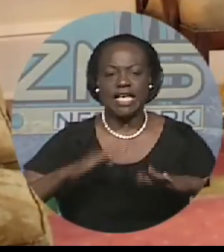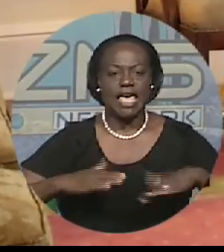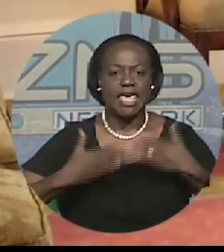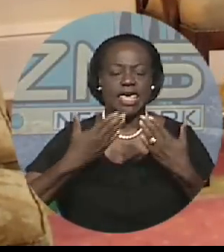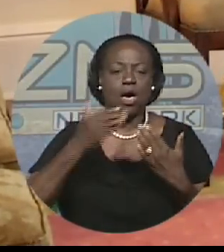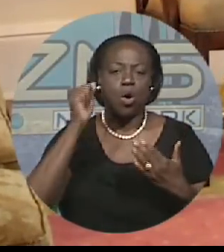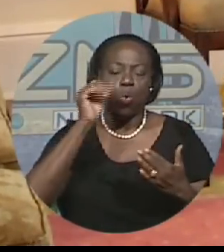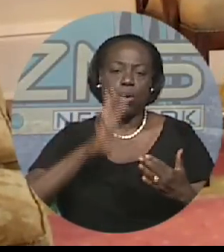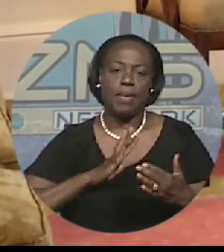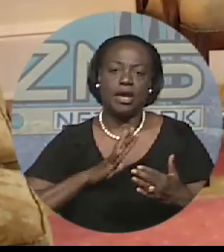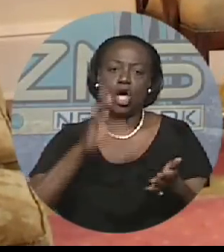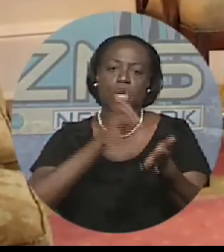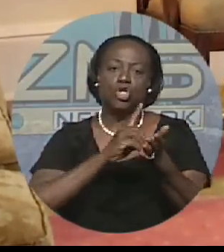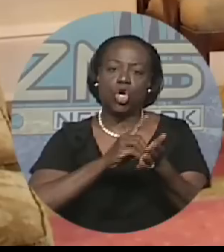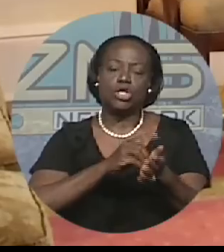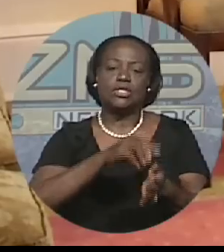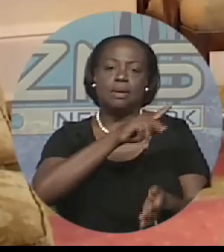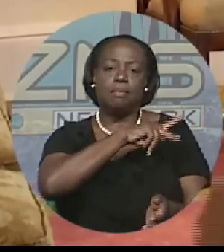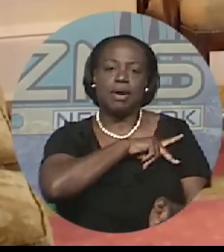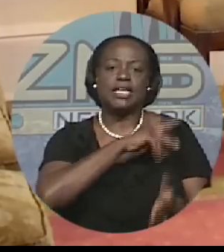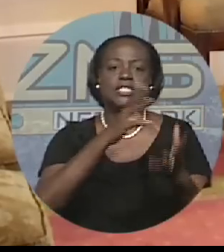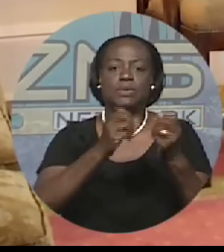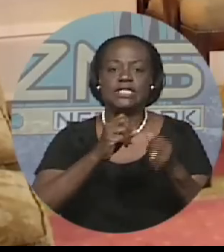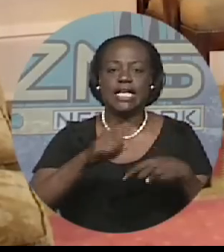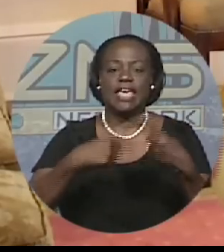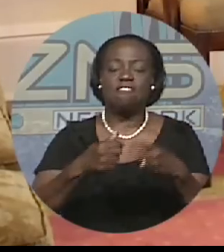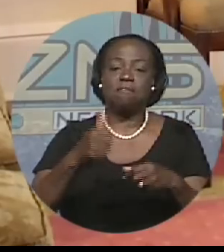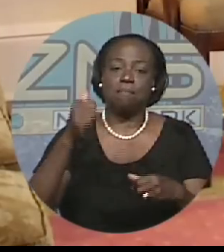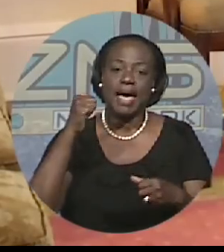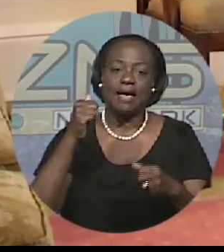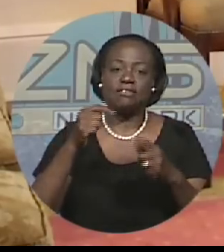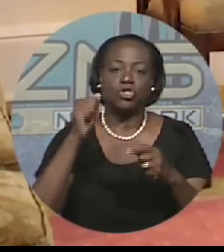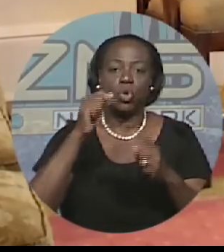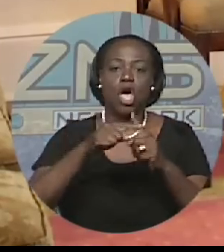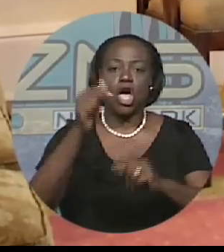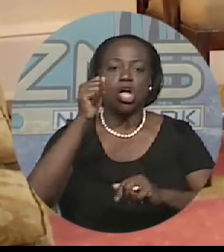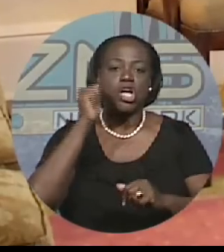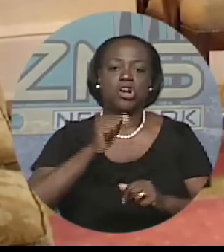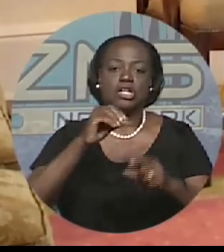by assisting young women here at home through Girls in Action mentorship programs.